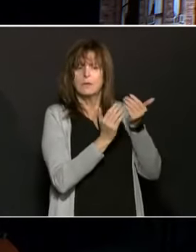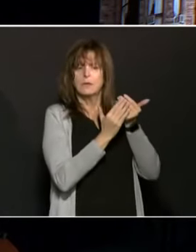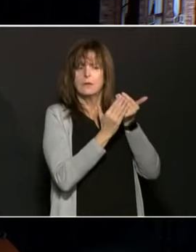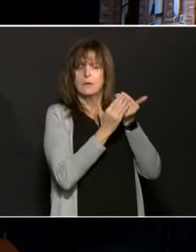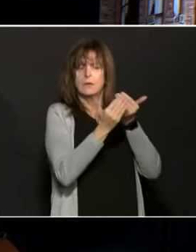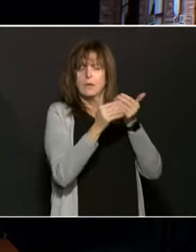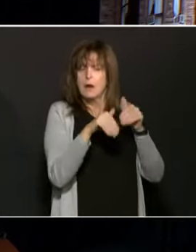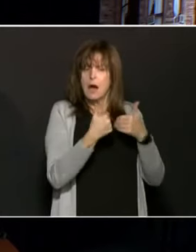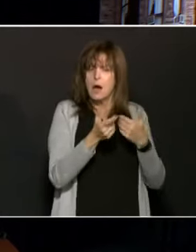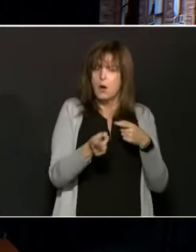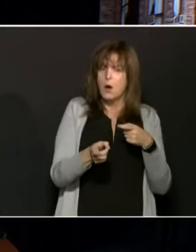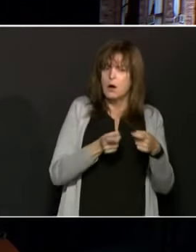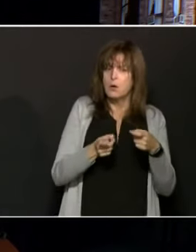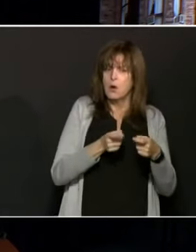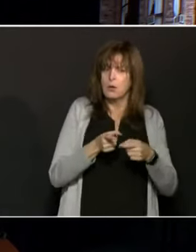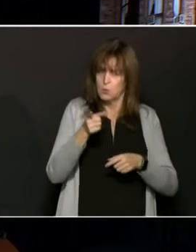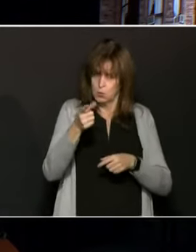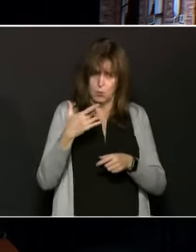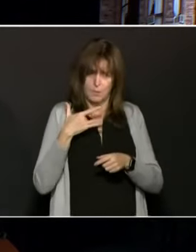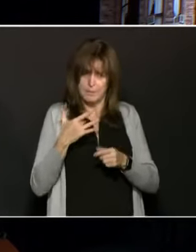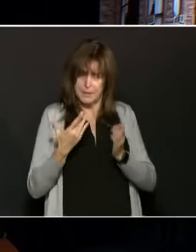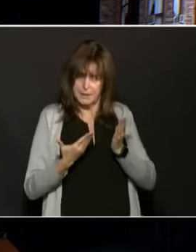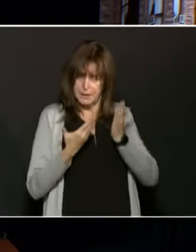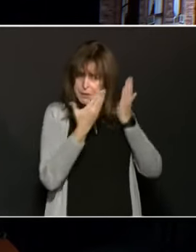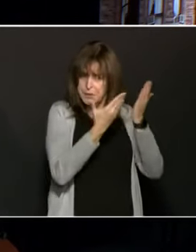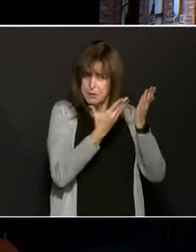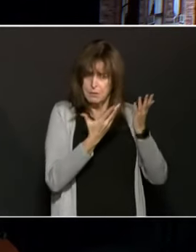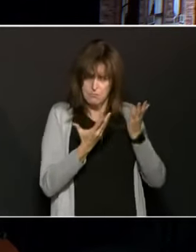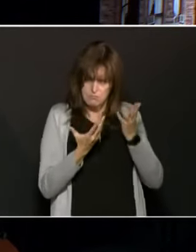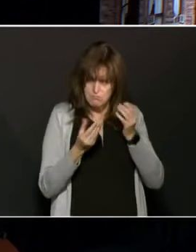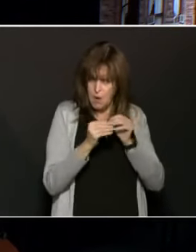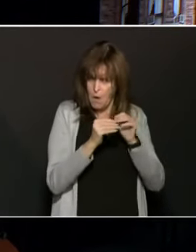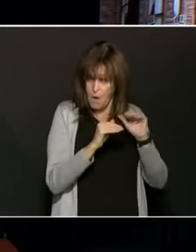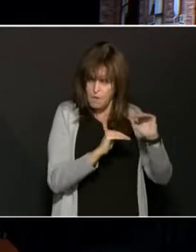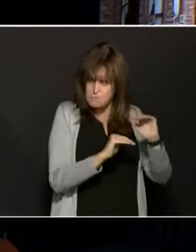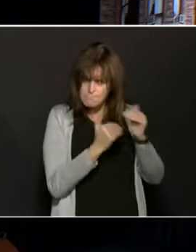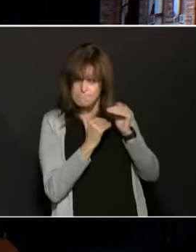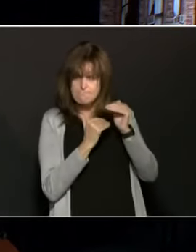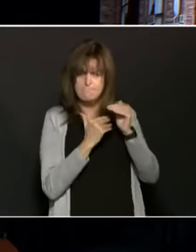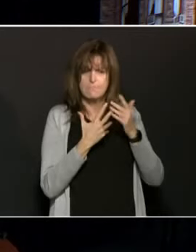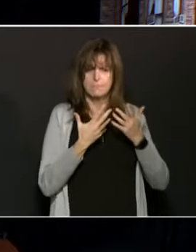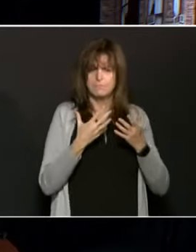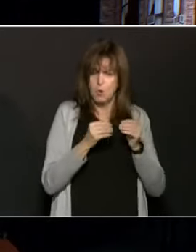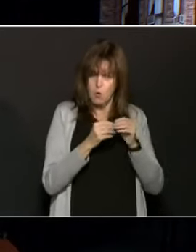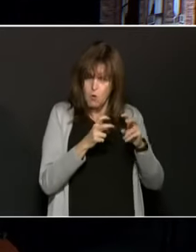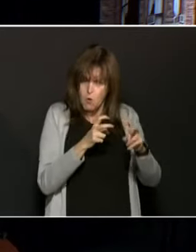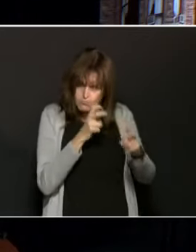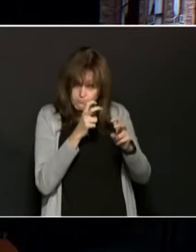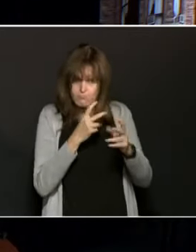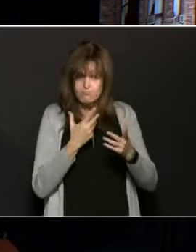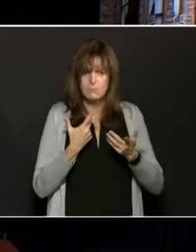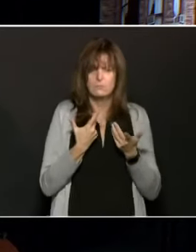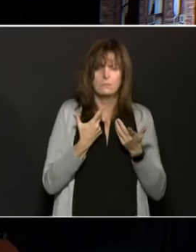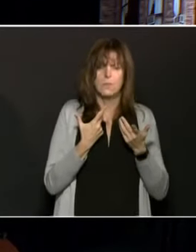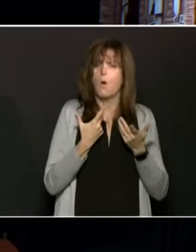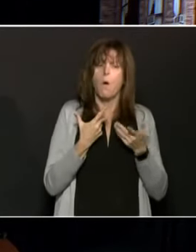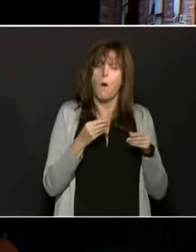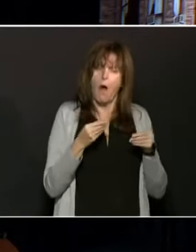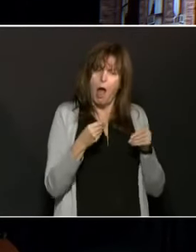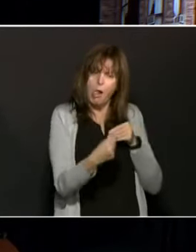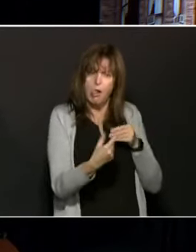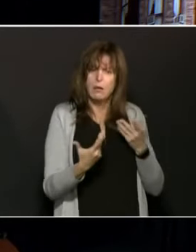more restrictions, fewer restrictions, different restrictions? What precisely would you recommend that you think would work?